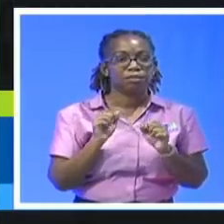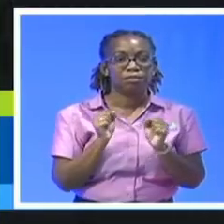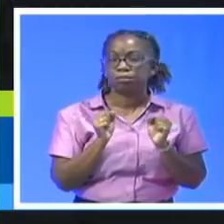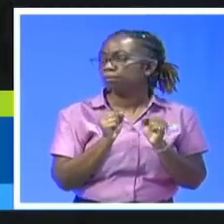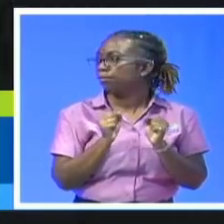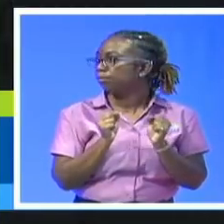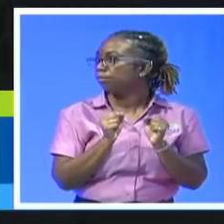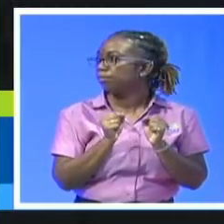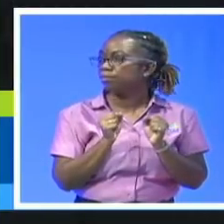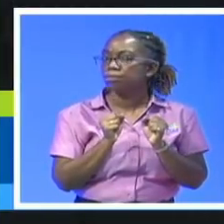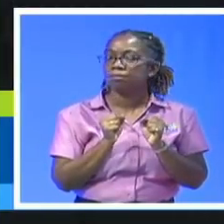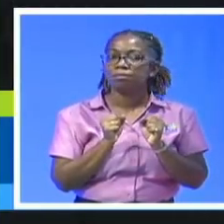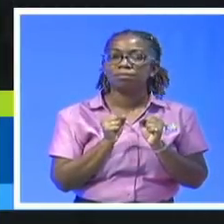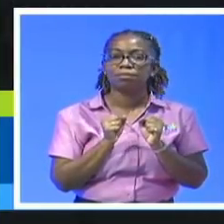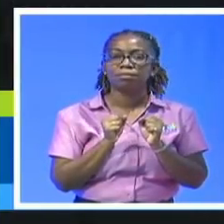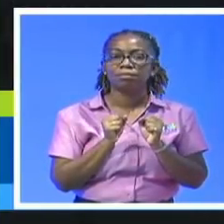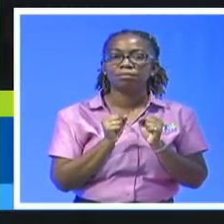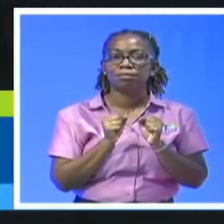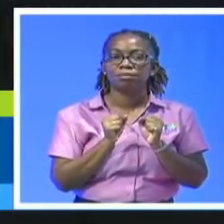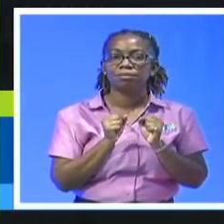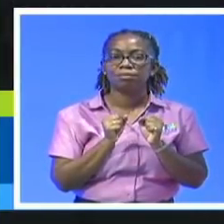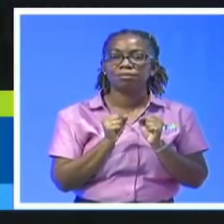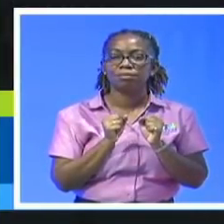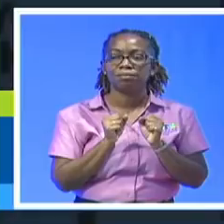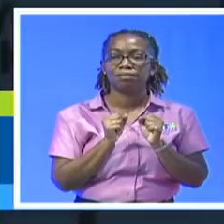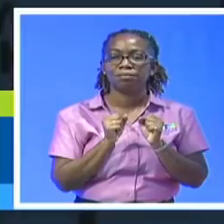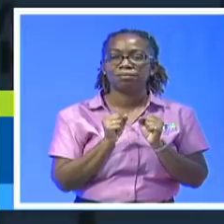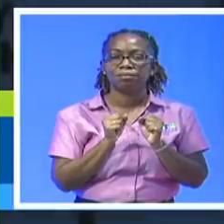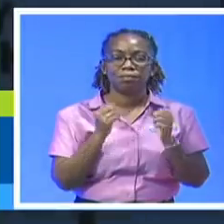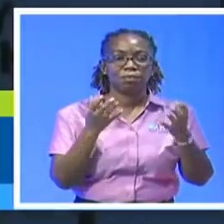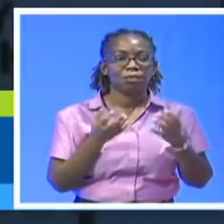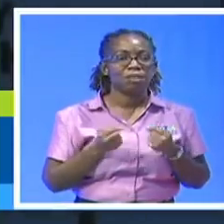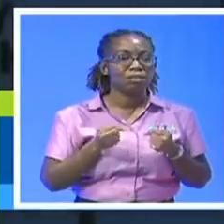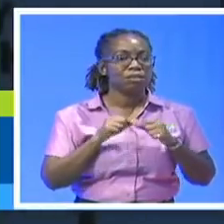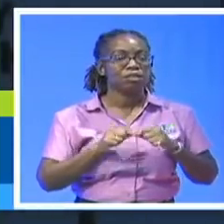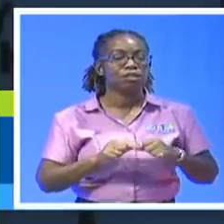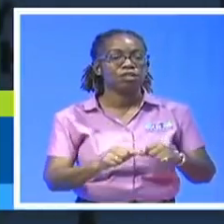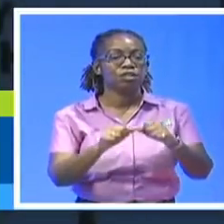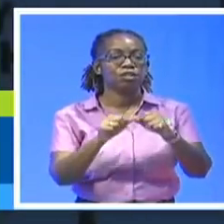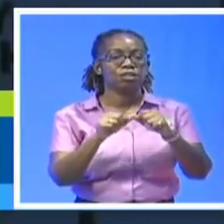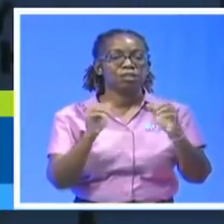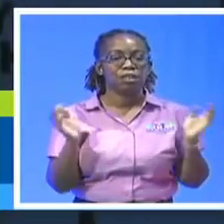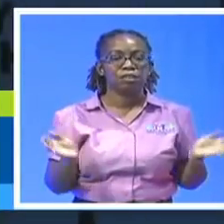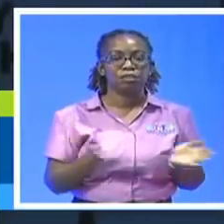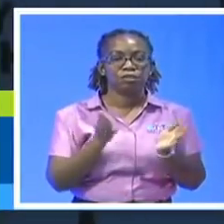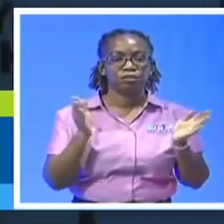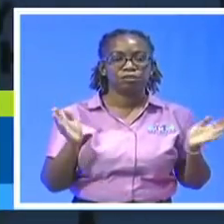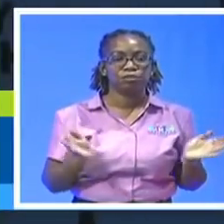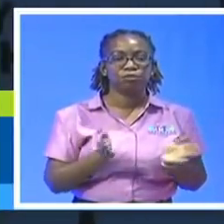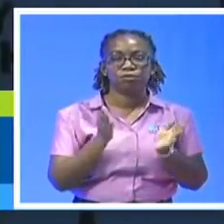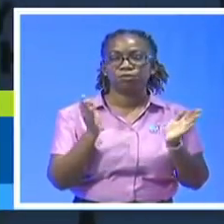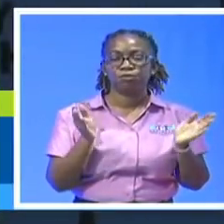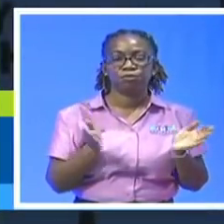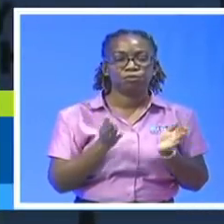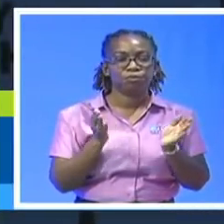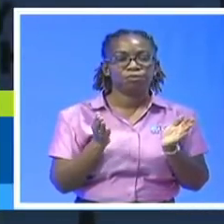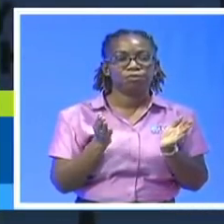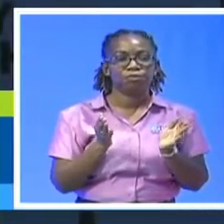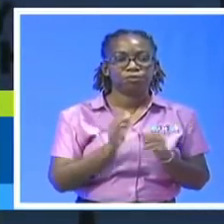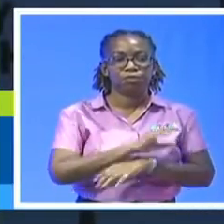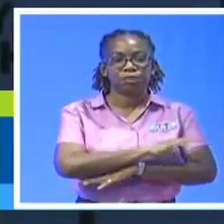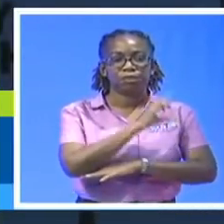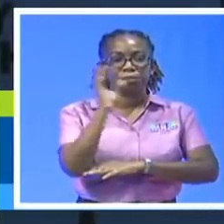outside. And we want to continue to urge people in this Christmas